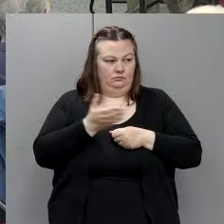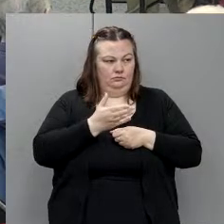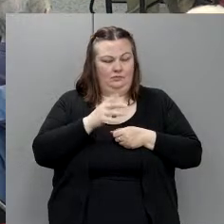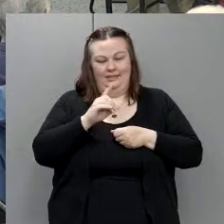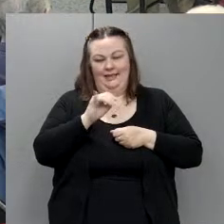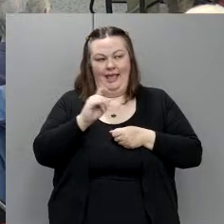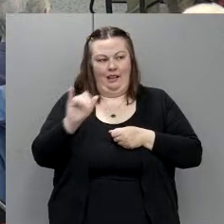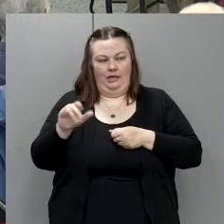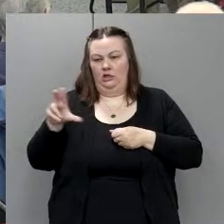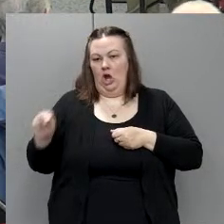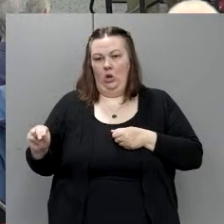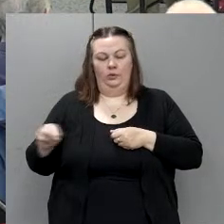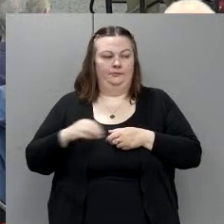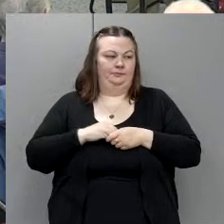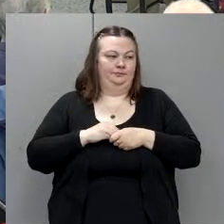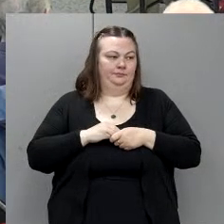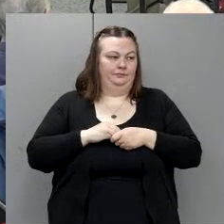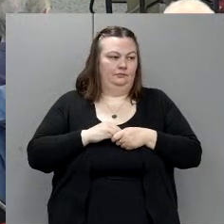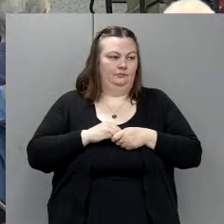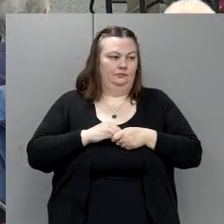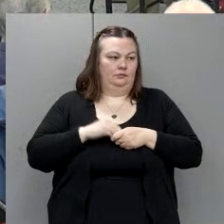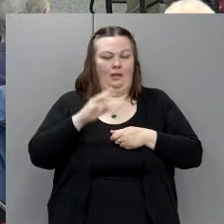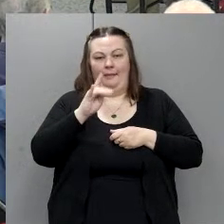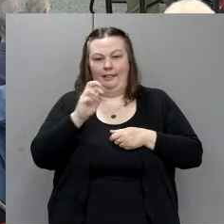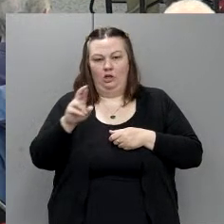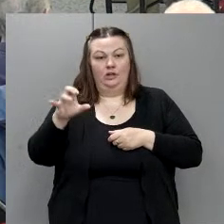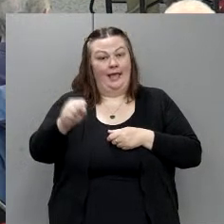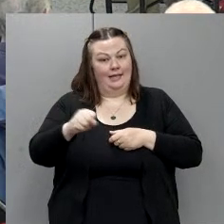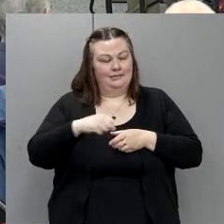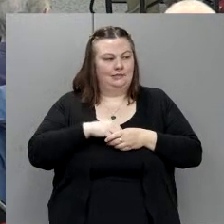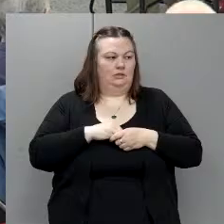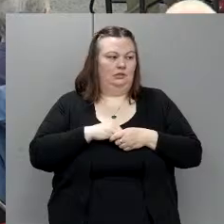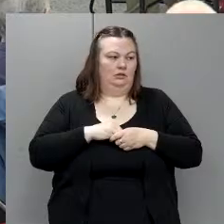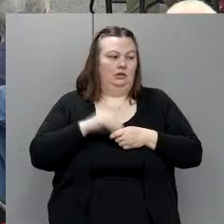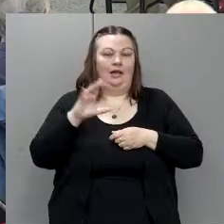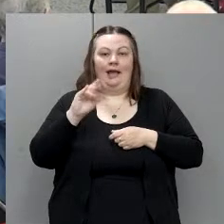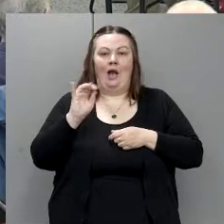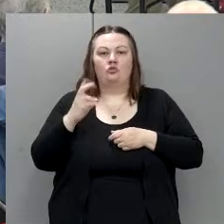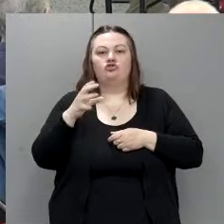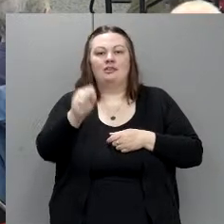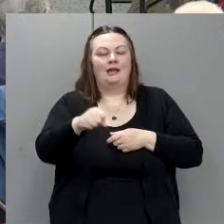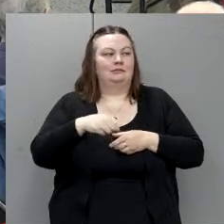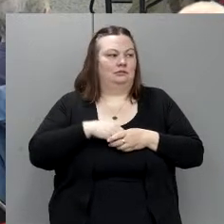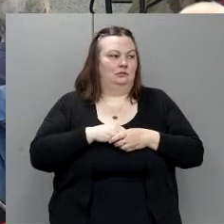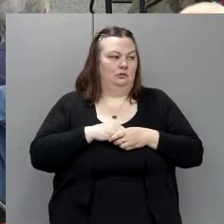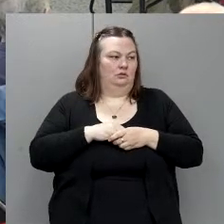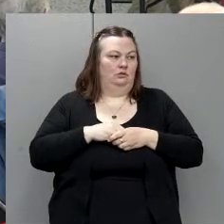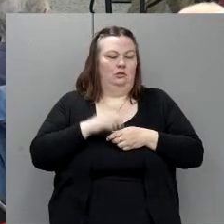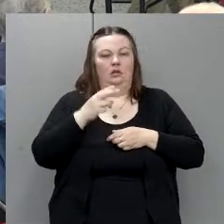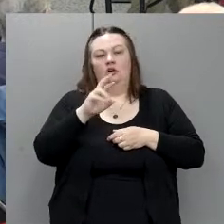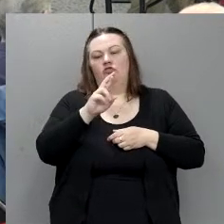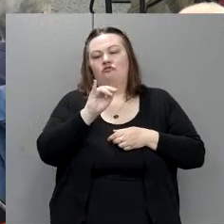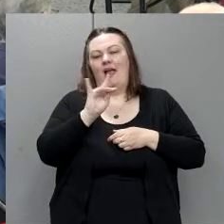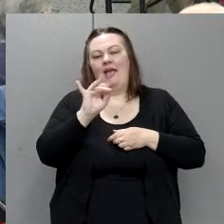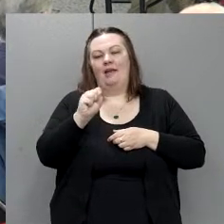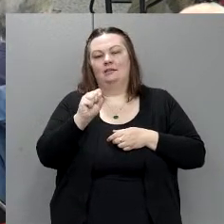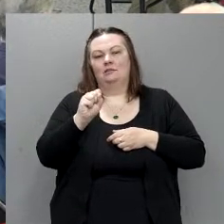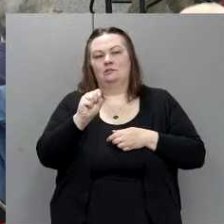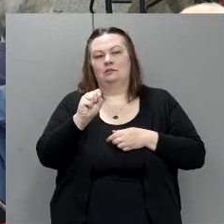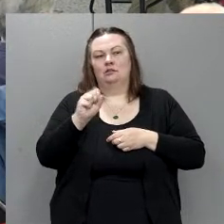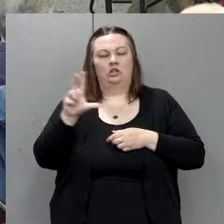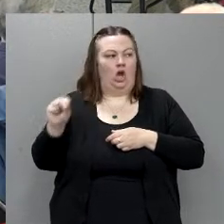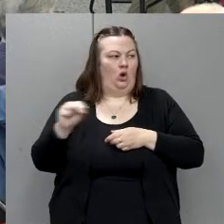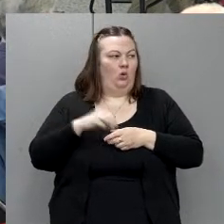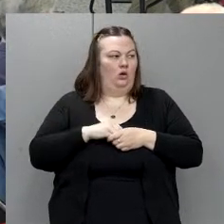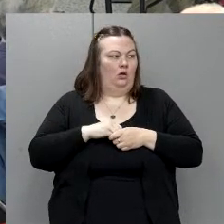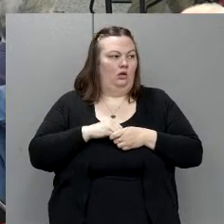Trustee Daly? No. Trustee Miller? Yes. Trustee Couch? Yes. Trustee Reyes?